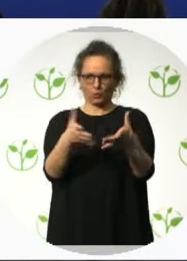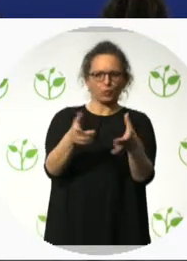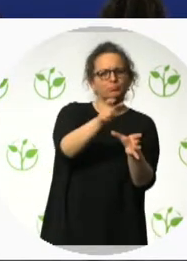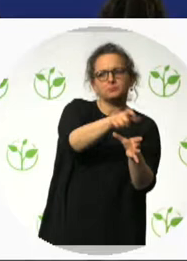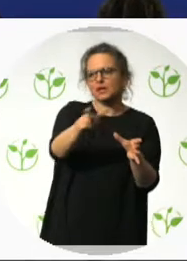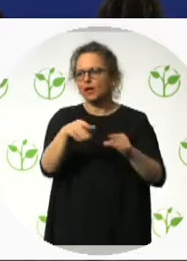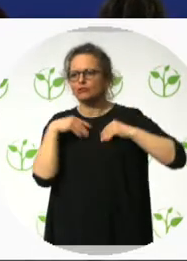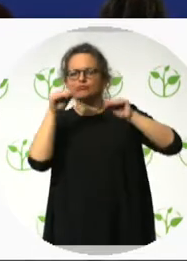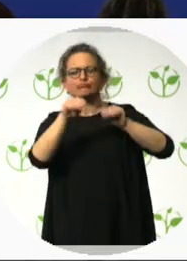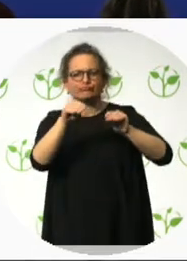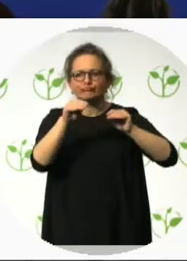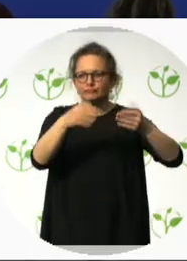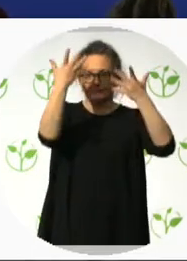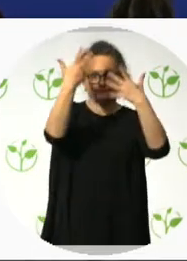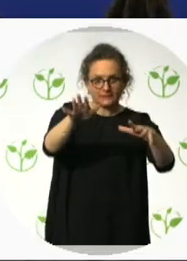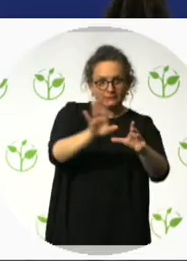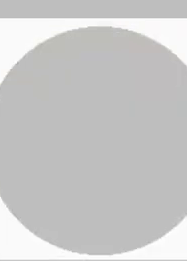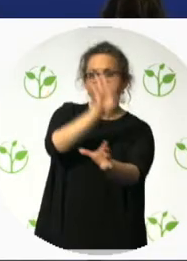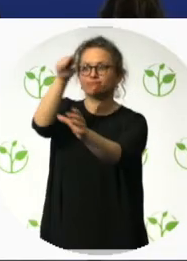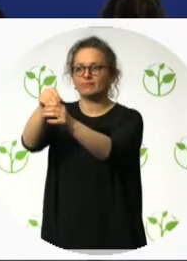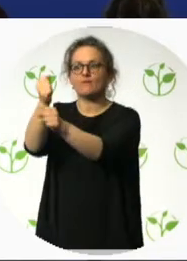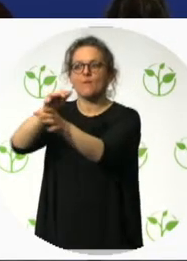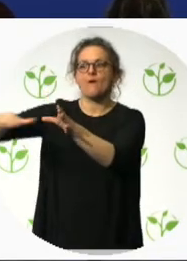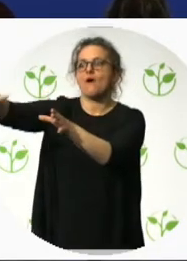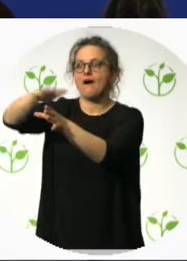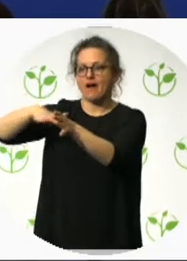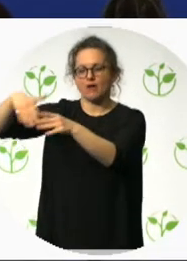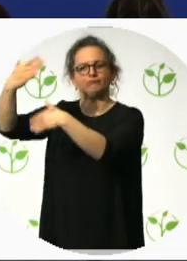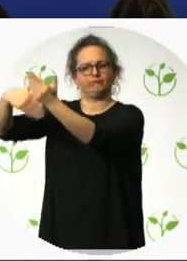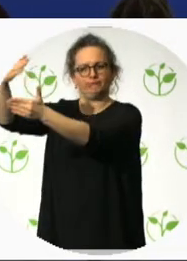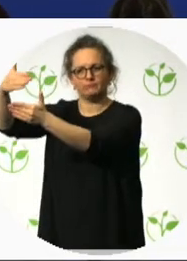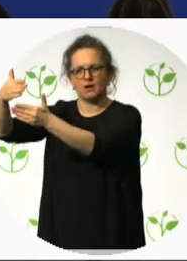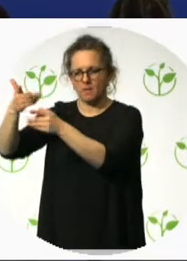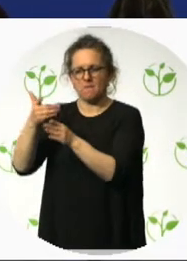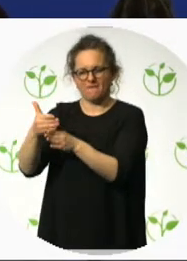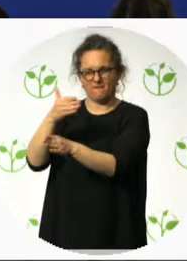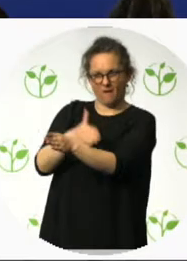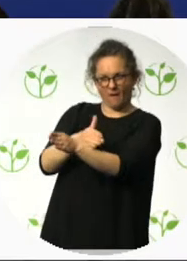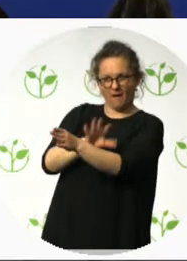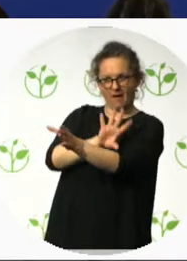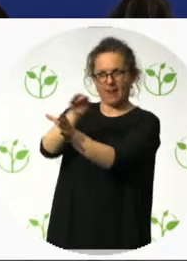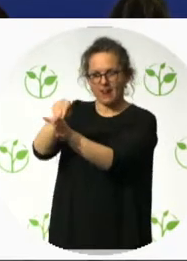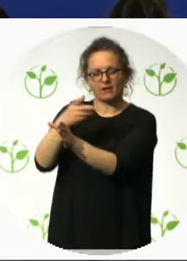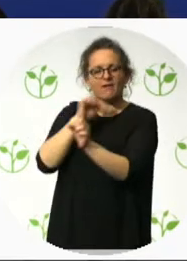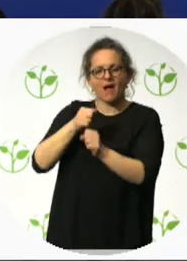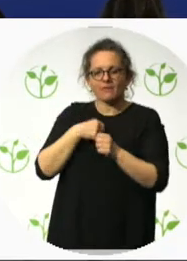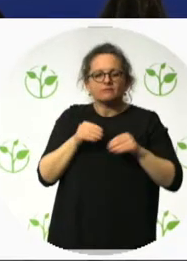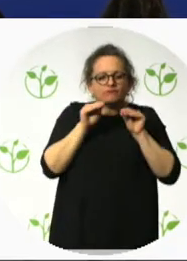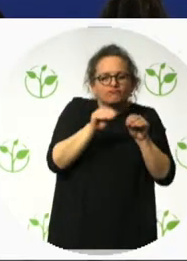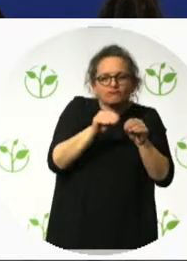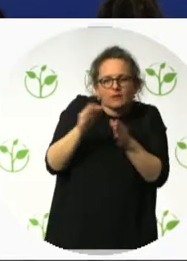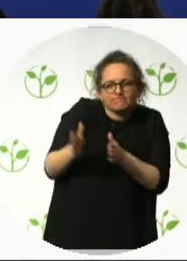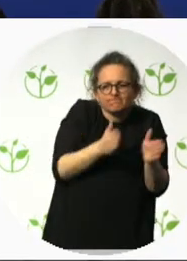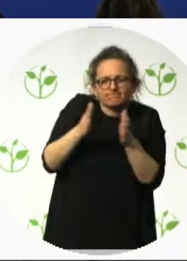And we have also some new courses, we have